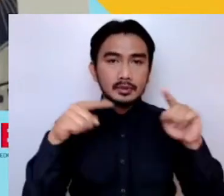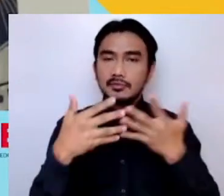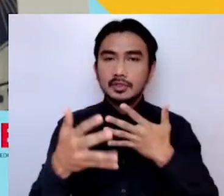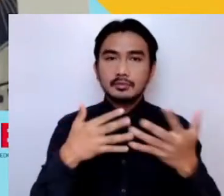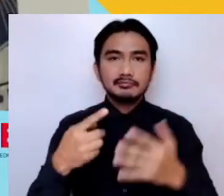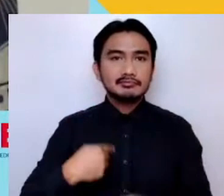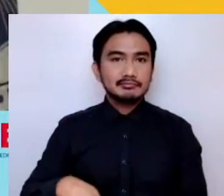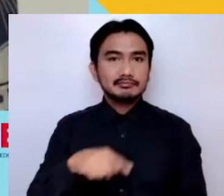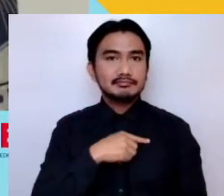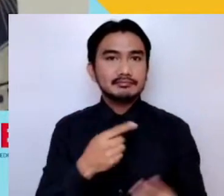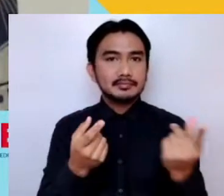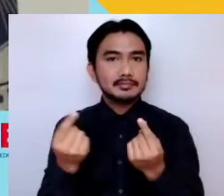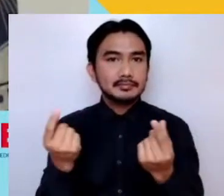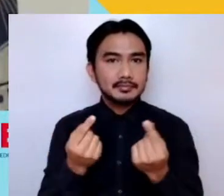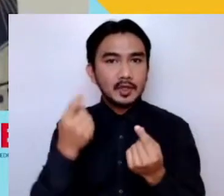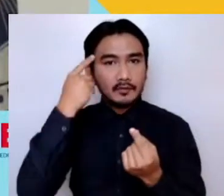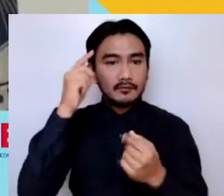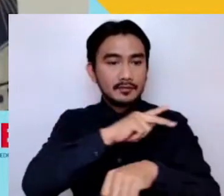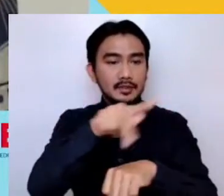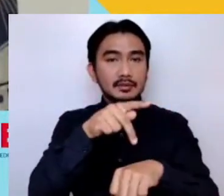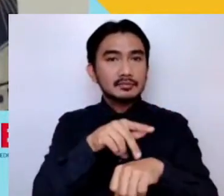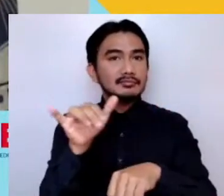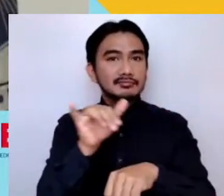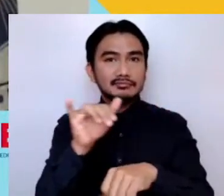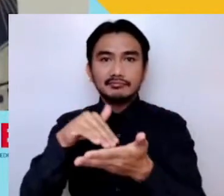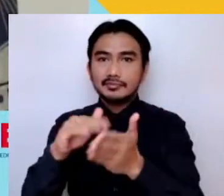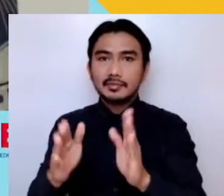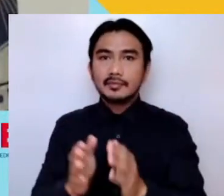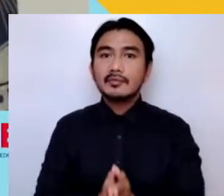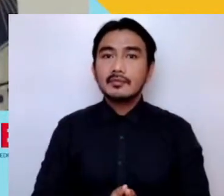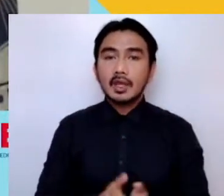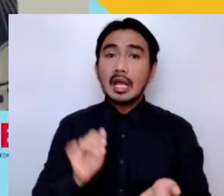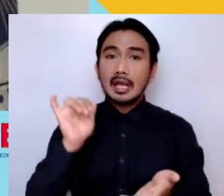our country, for our learners. And with that, muli, maraming salamat.